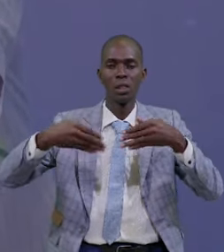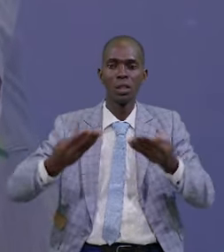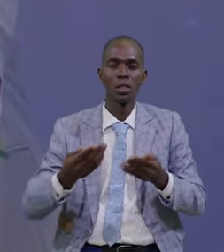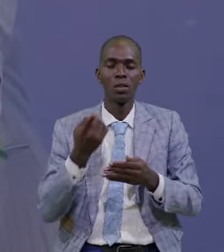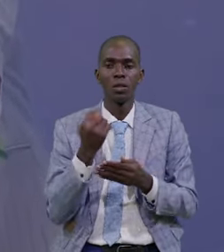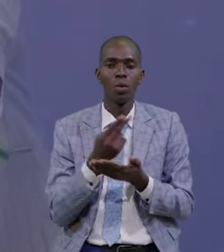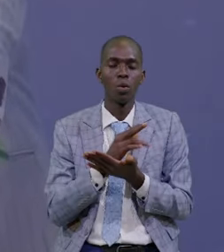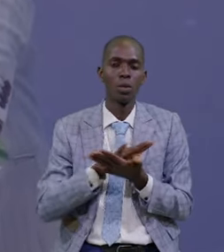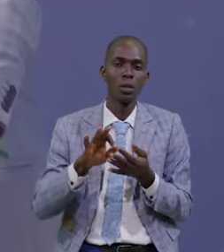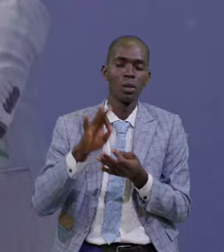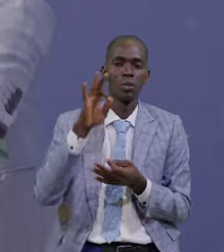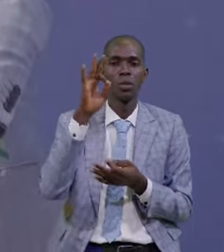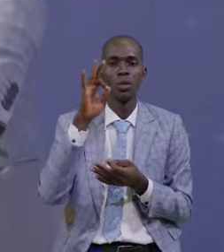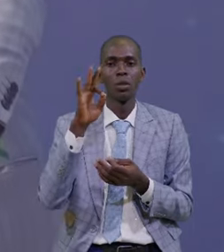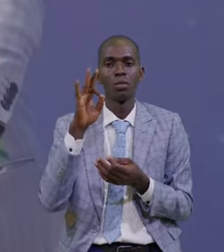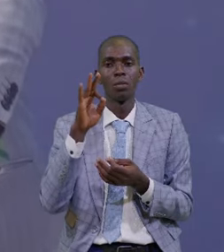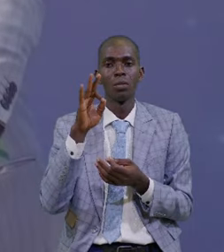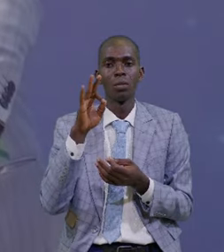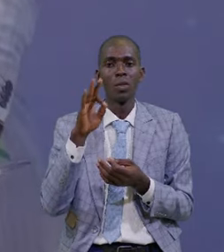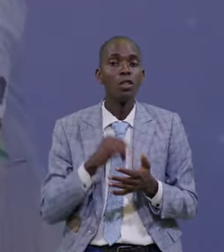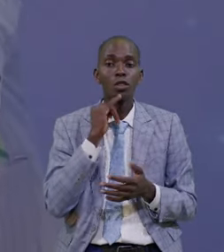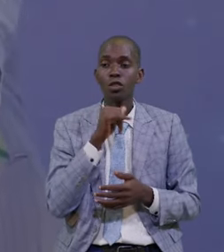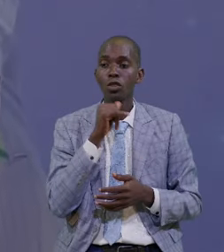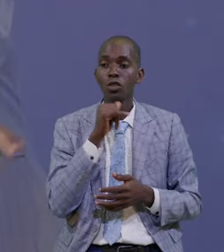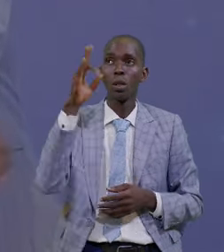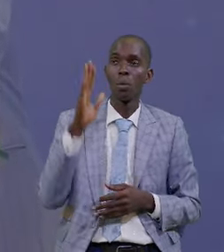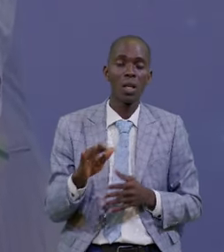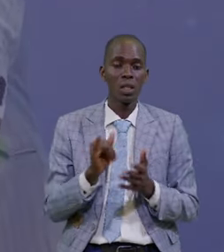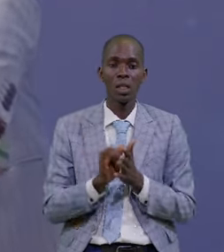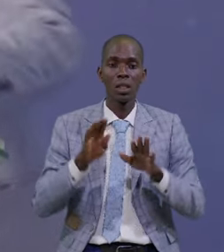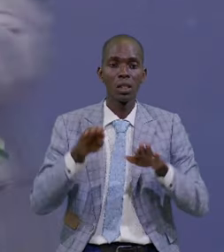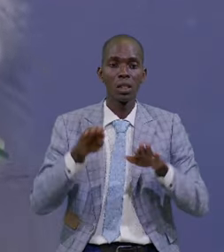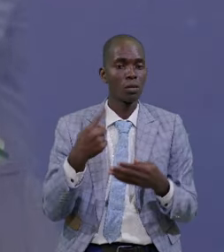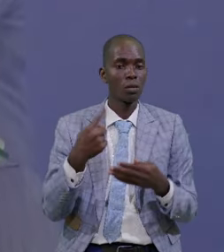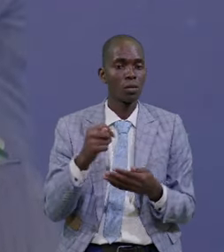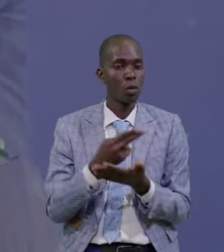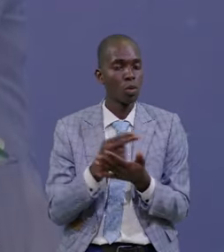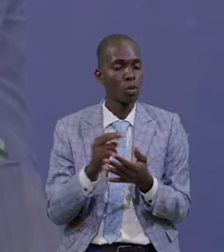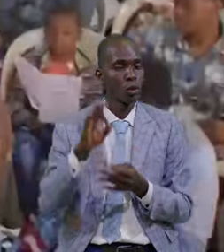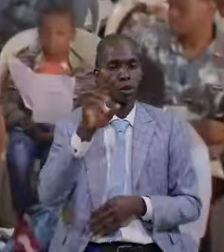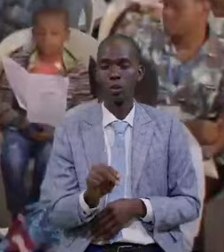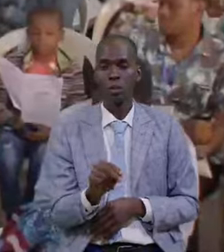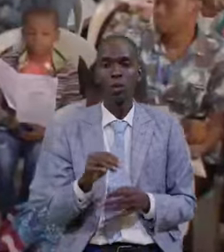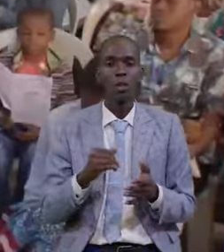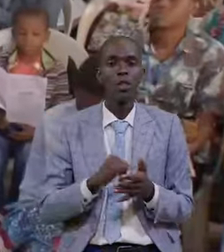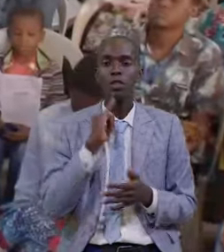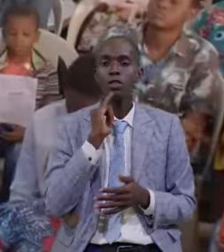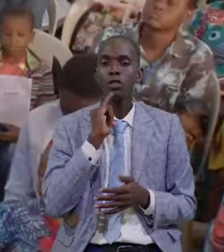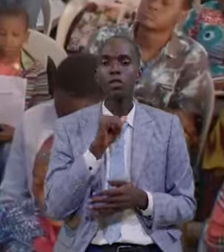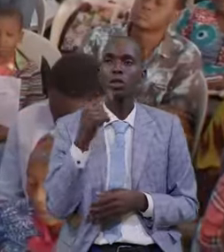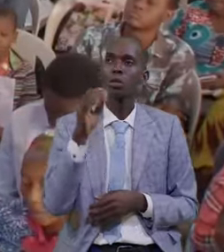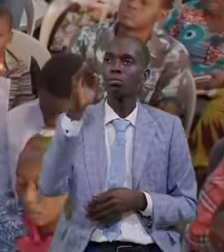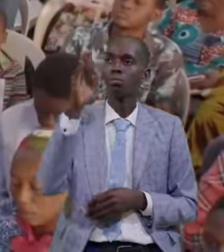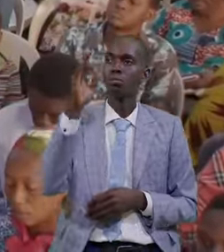Holy Spirit? It's not the pastor that gives the Holy Spirit. It's not the preacher that gives